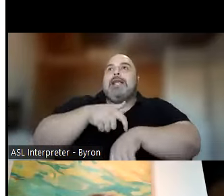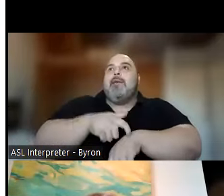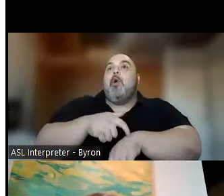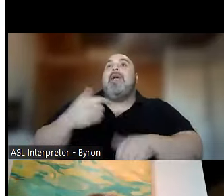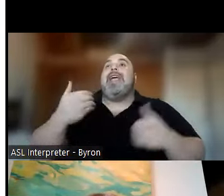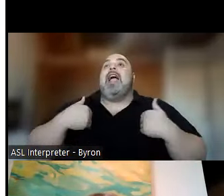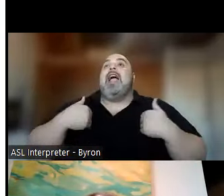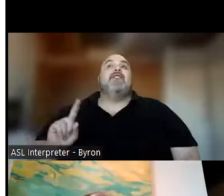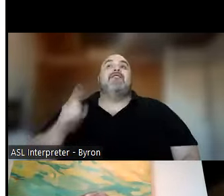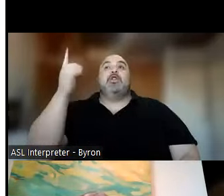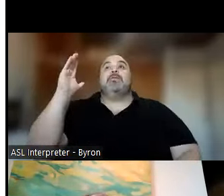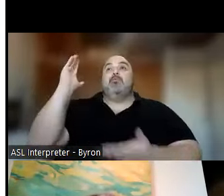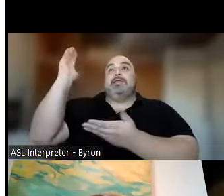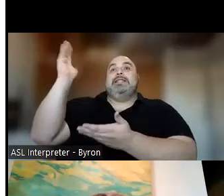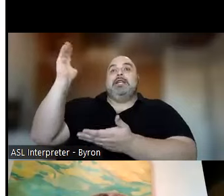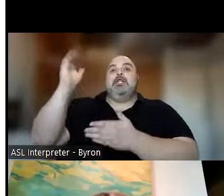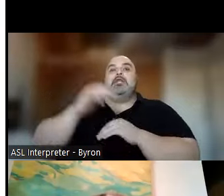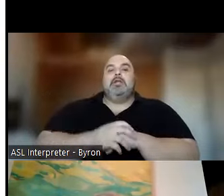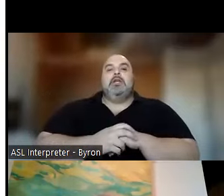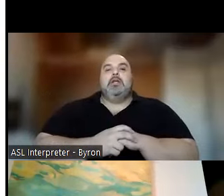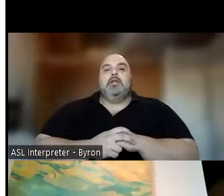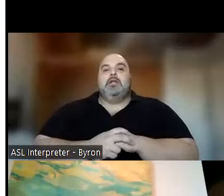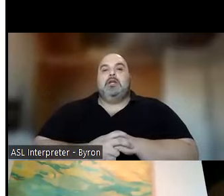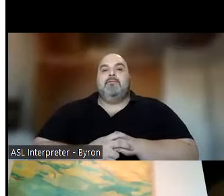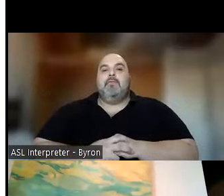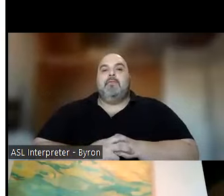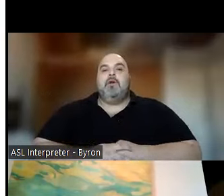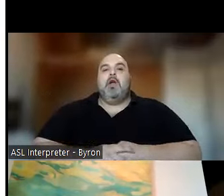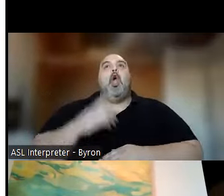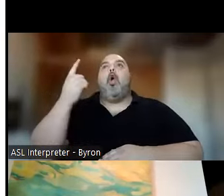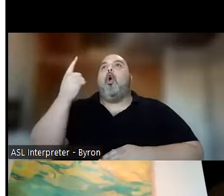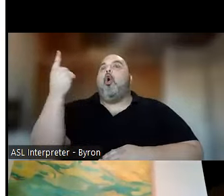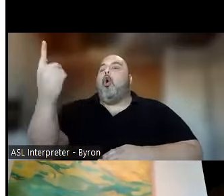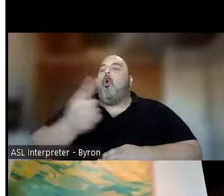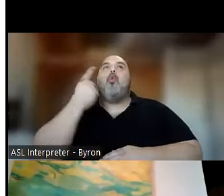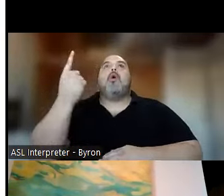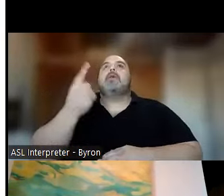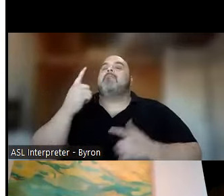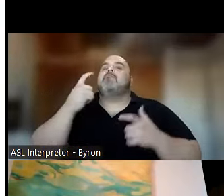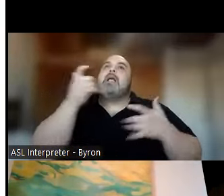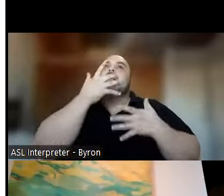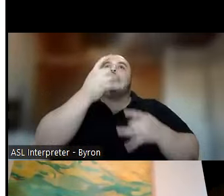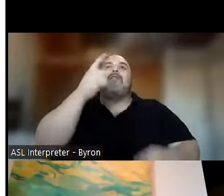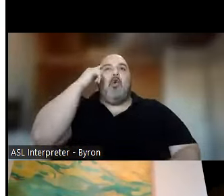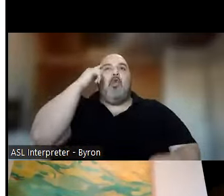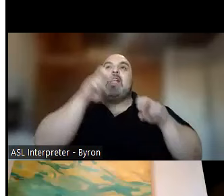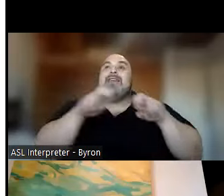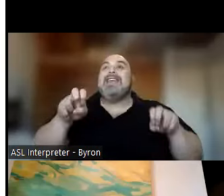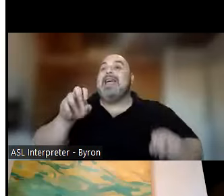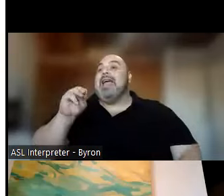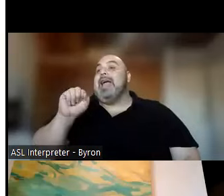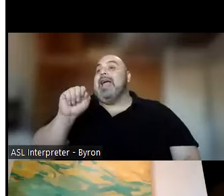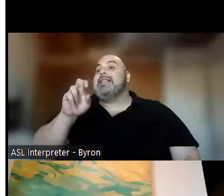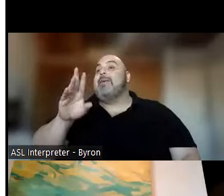first presentation, which is always of tremendous interest to the committee, which is our master plan for